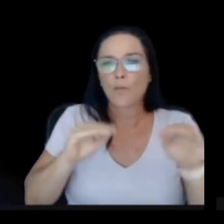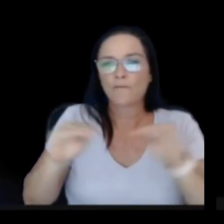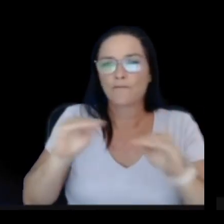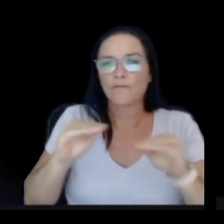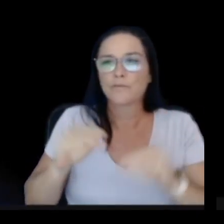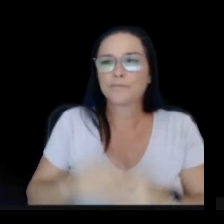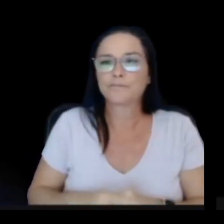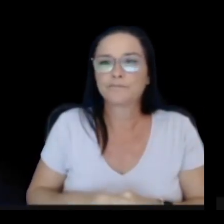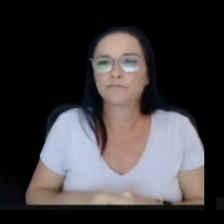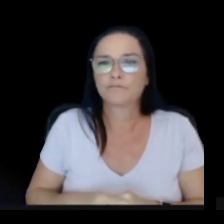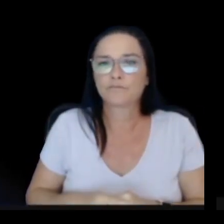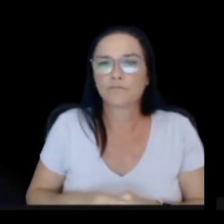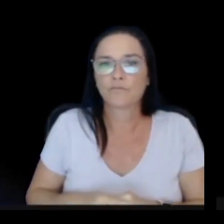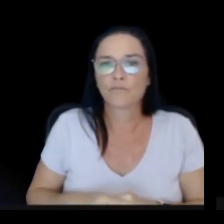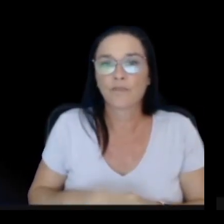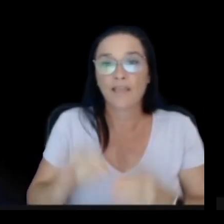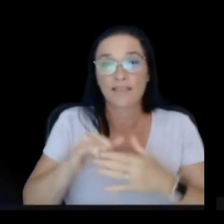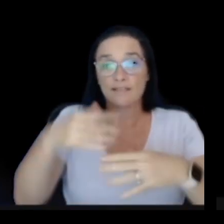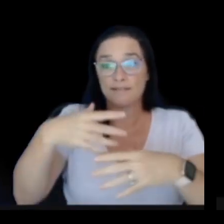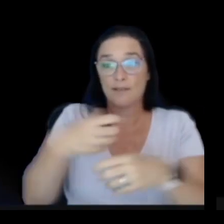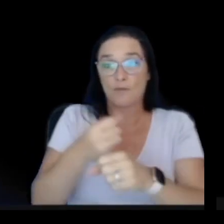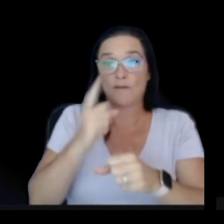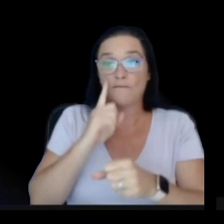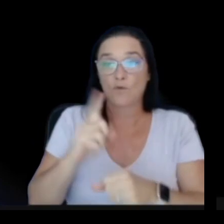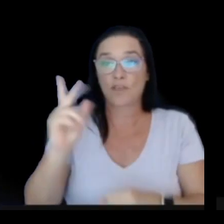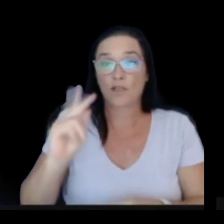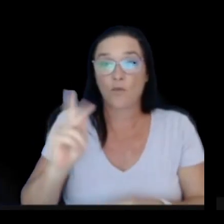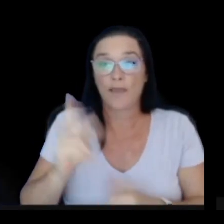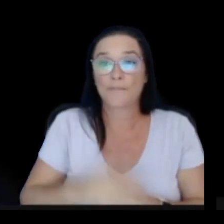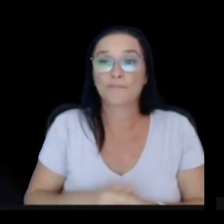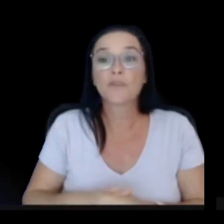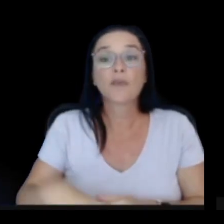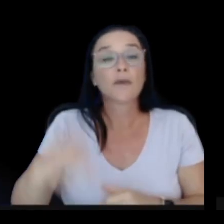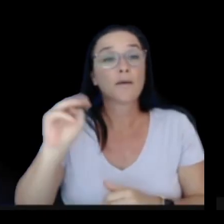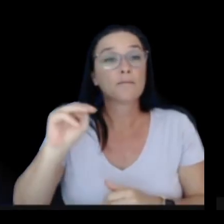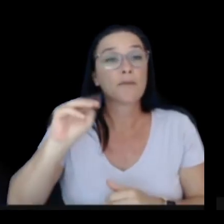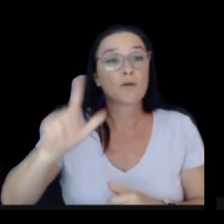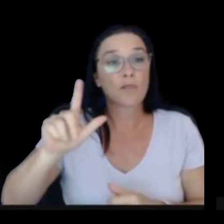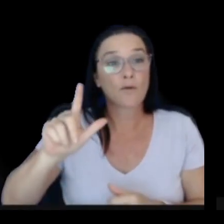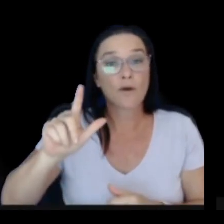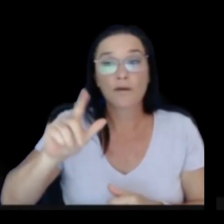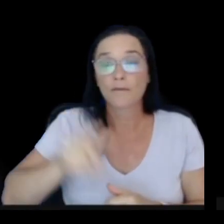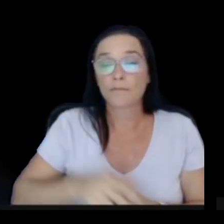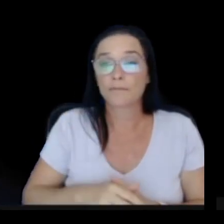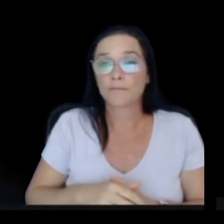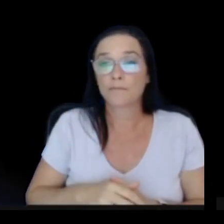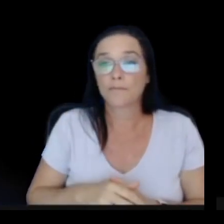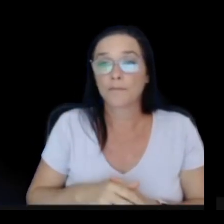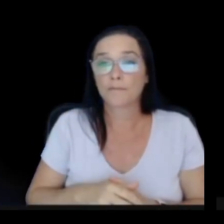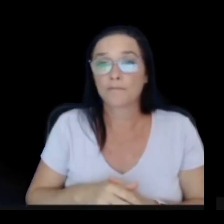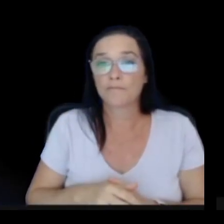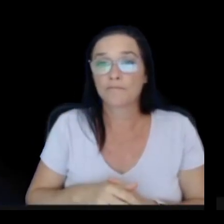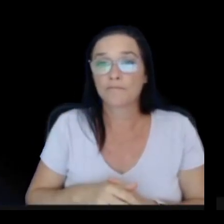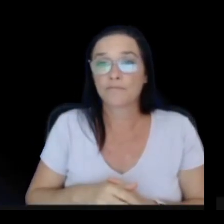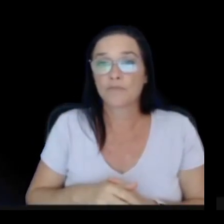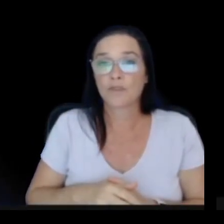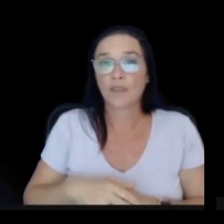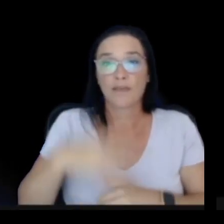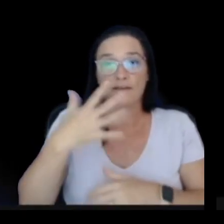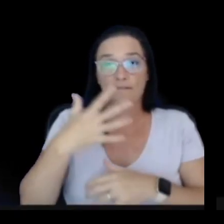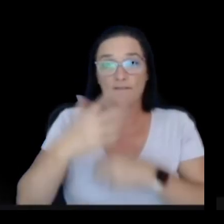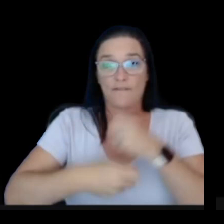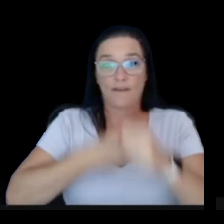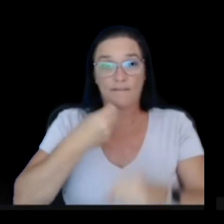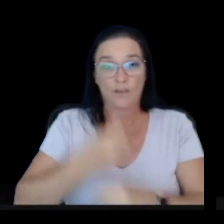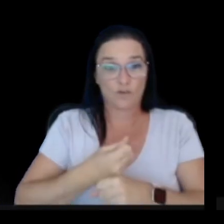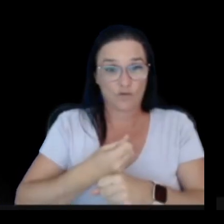So that's the summary for Kīlauea. And for Mauna Loa, we'll just show this plot, earthquake rates for the past 5 years,